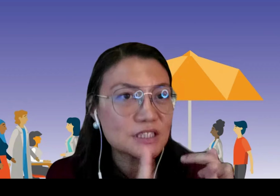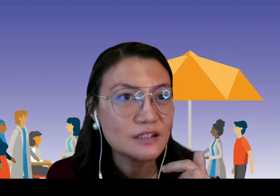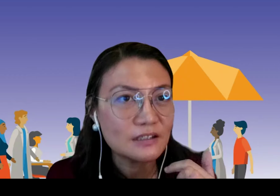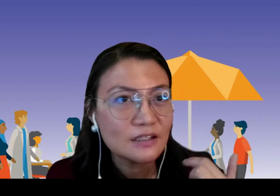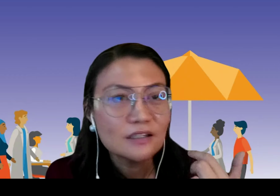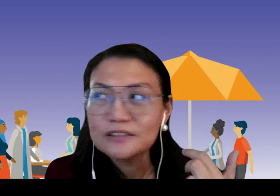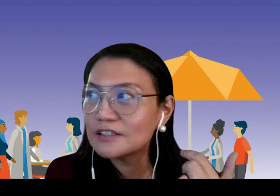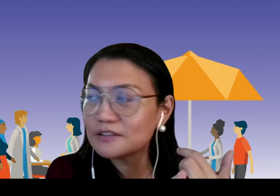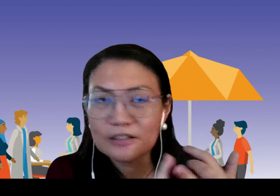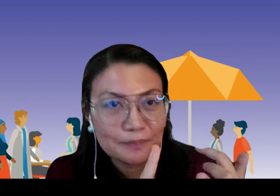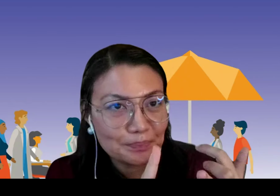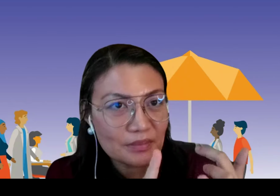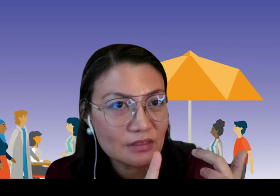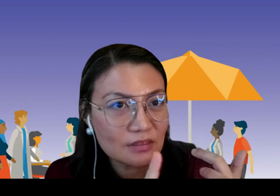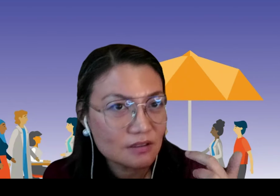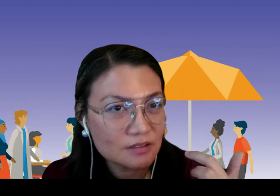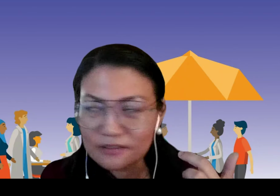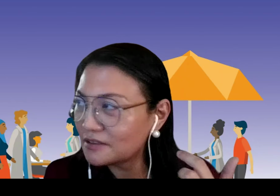households, the